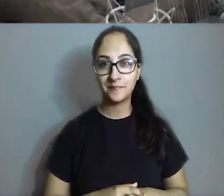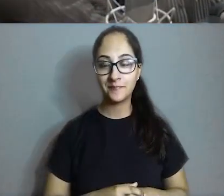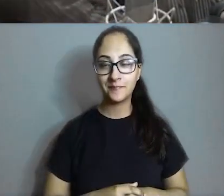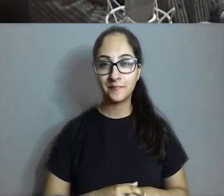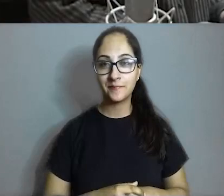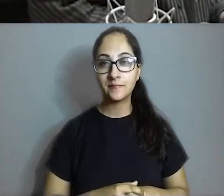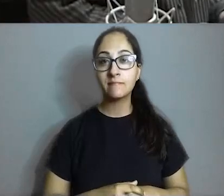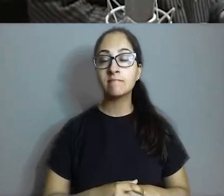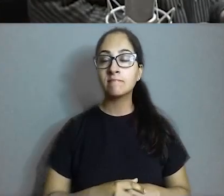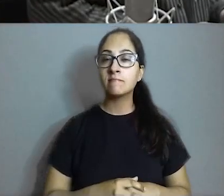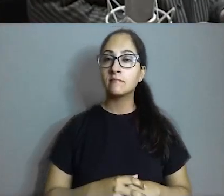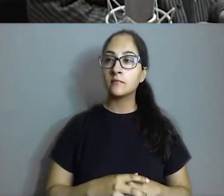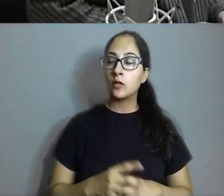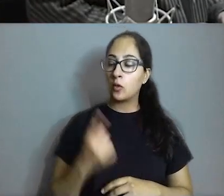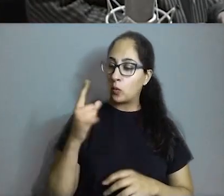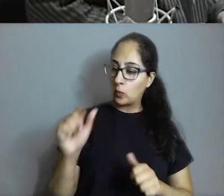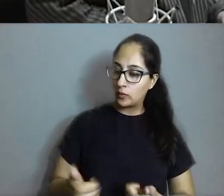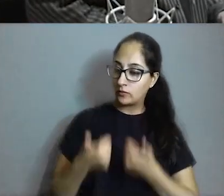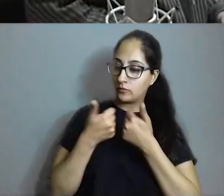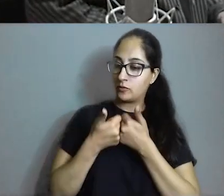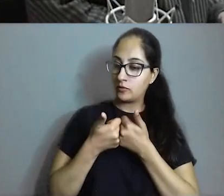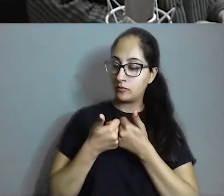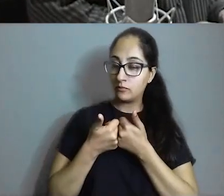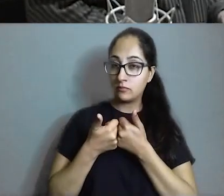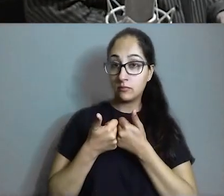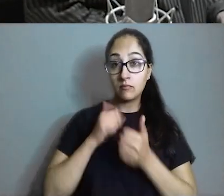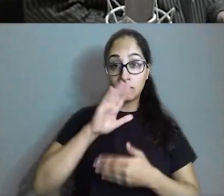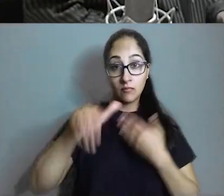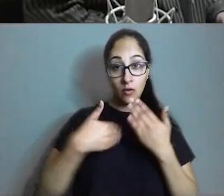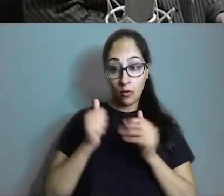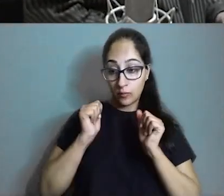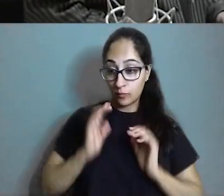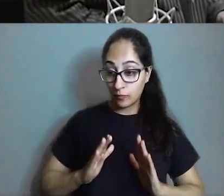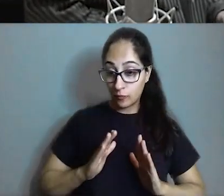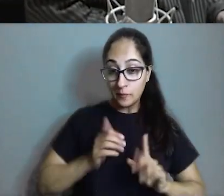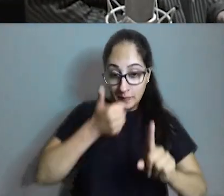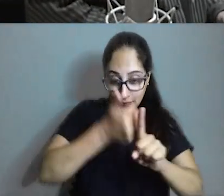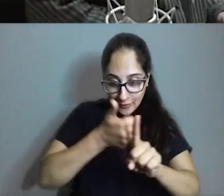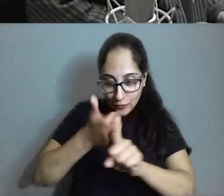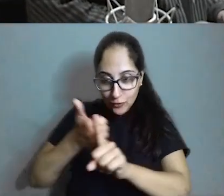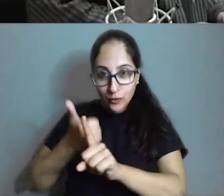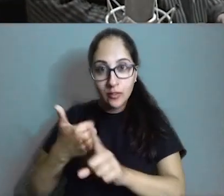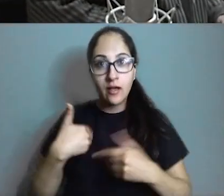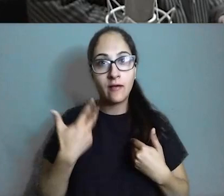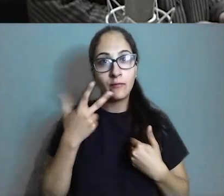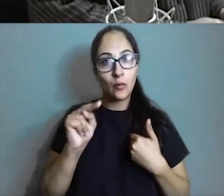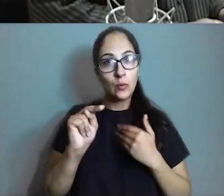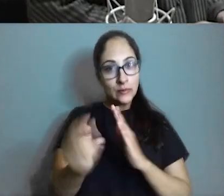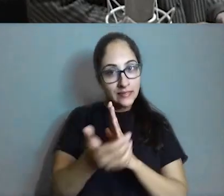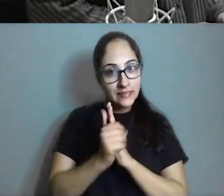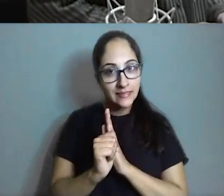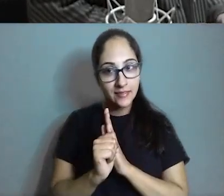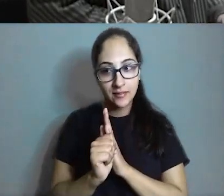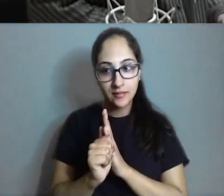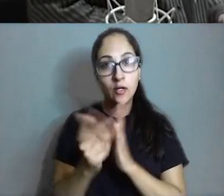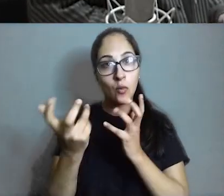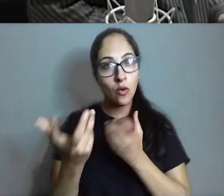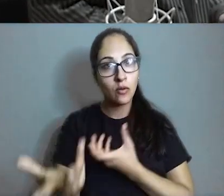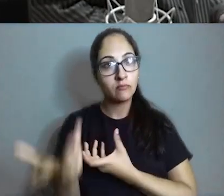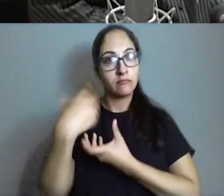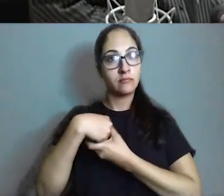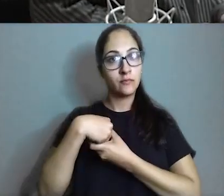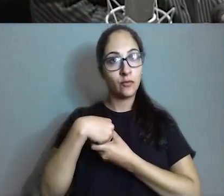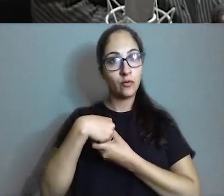and wanted, of course, to have a voice. And I think that we really did an amazing job, if I may say so, of being able to unify